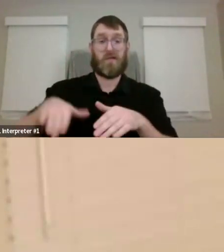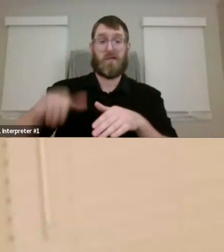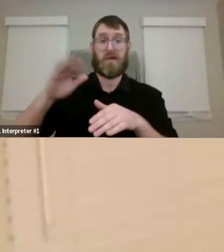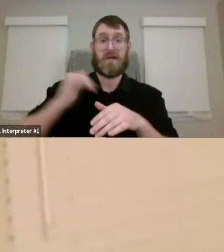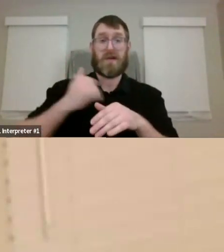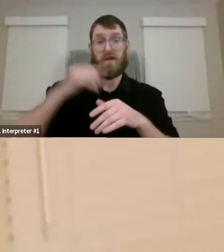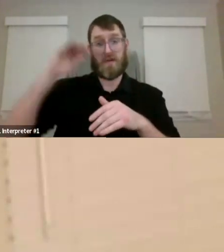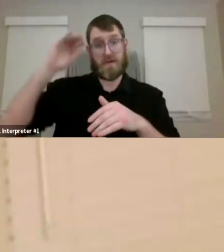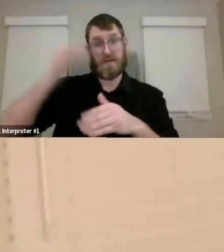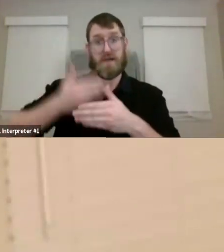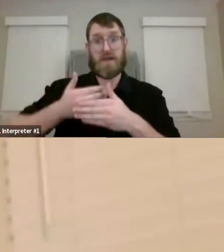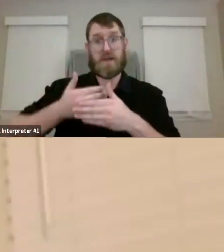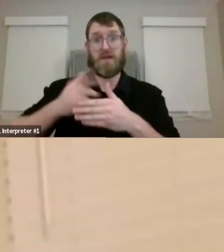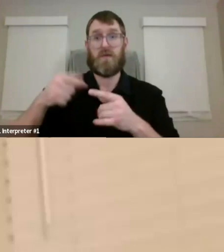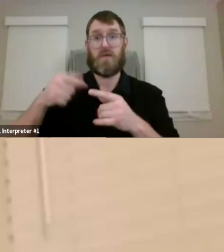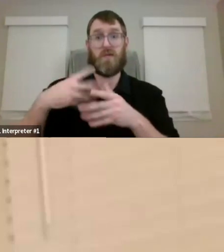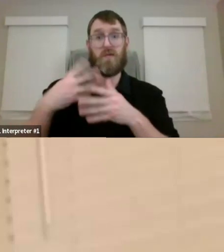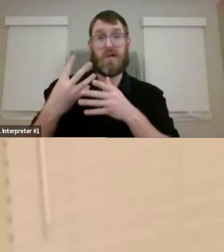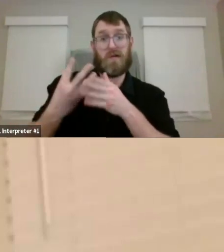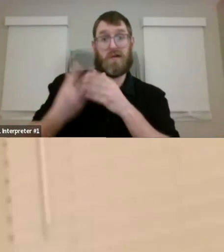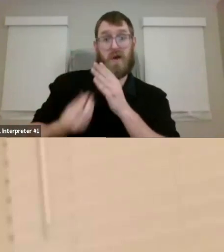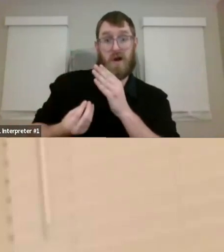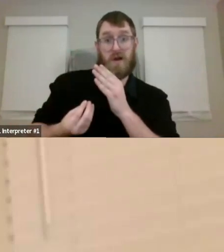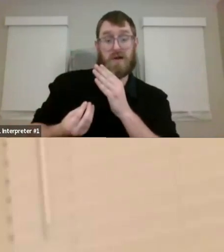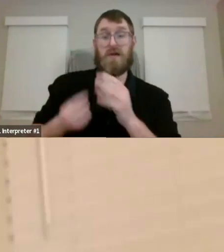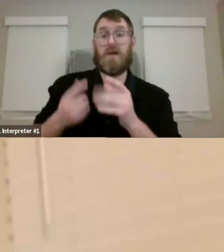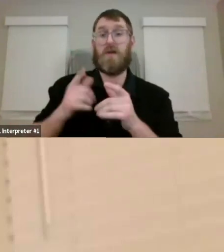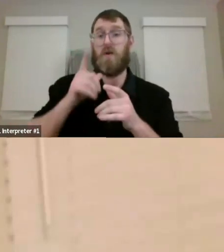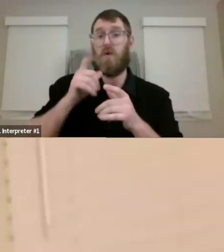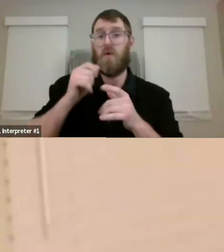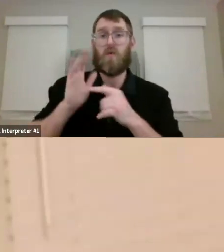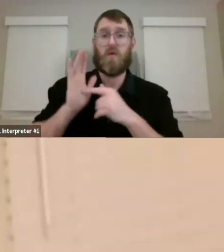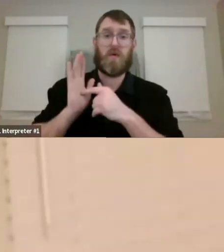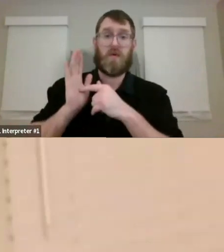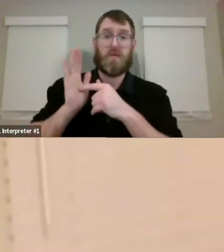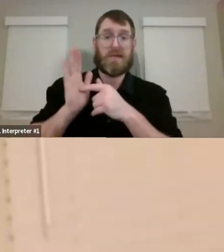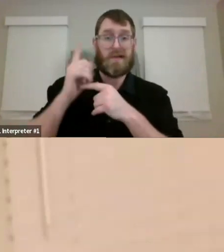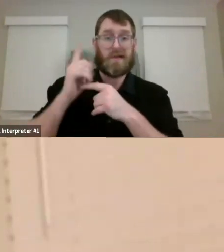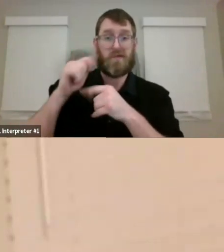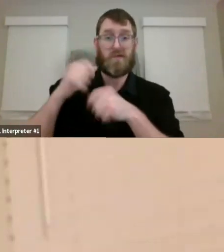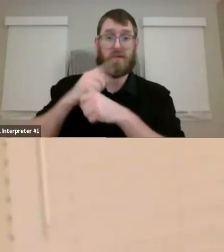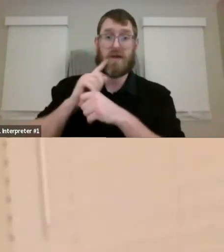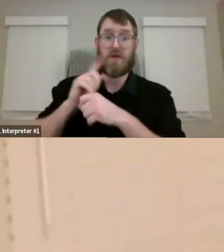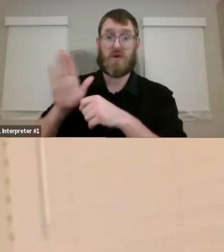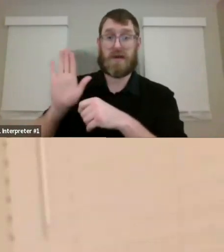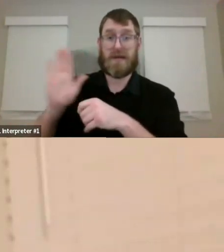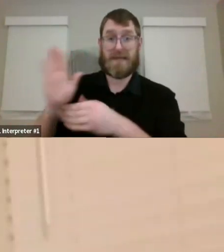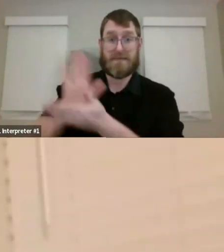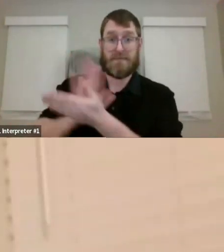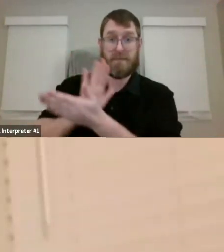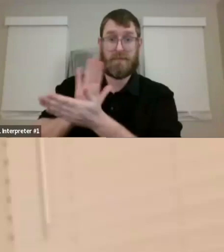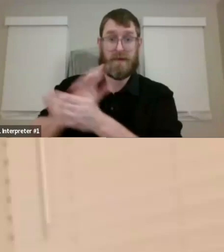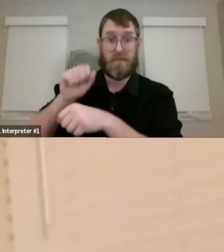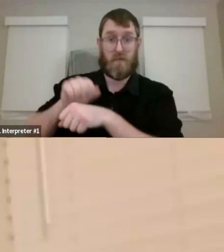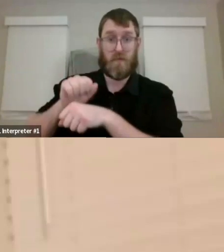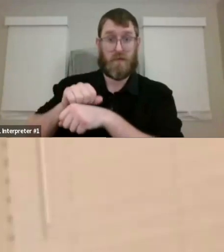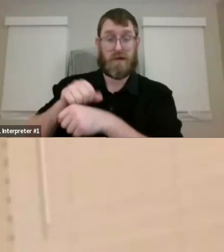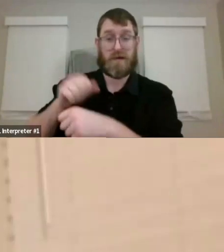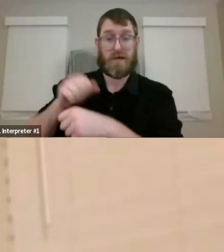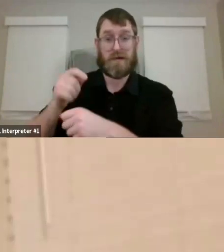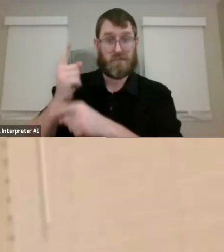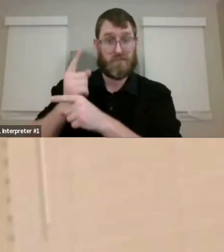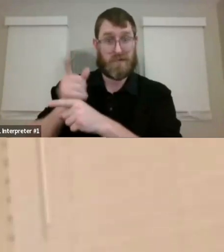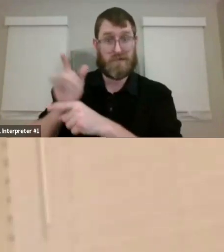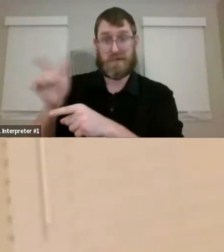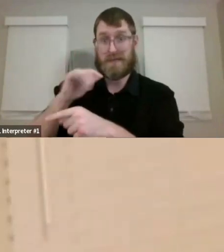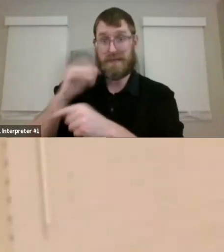what happens when we are gone? Who is representative to make sure his paperwork is done so he does not lose his housing